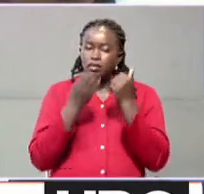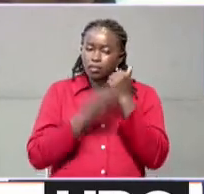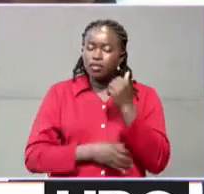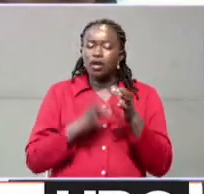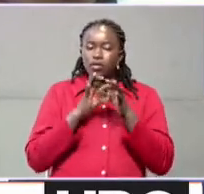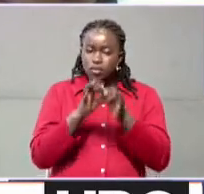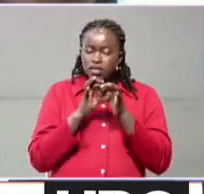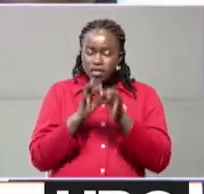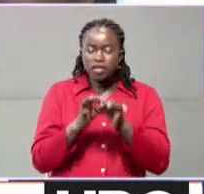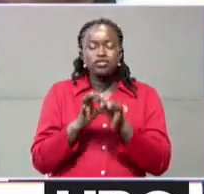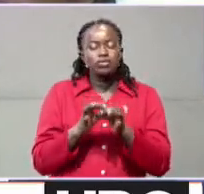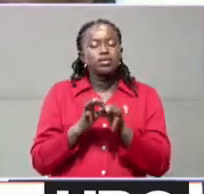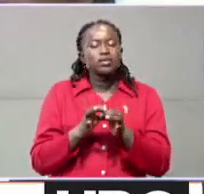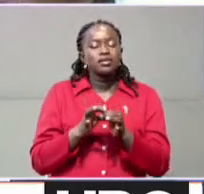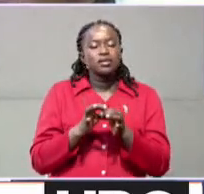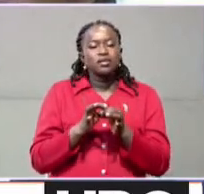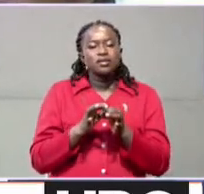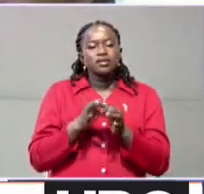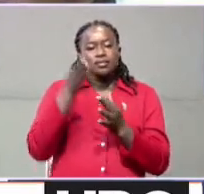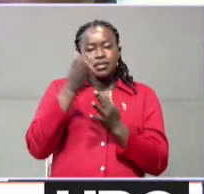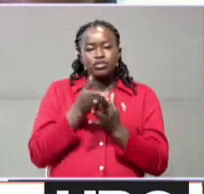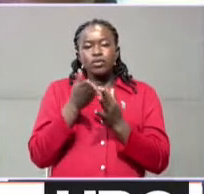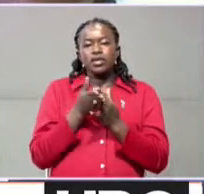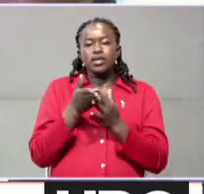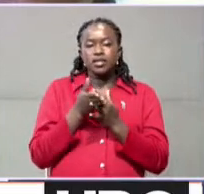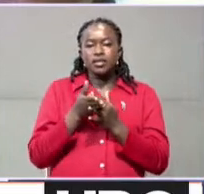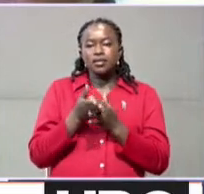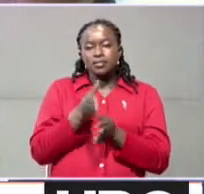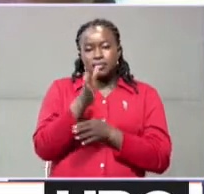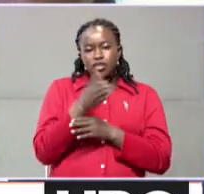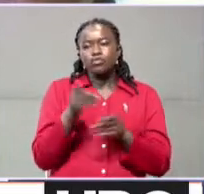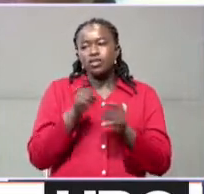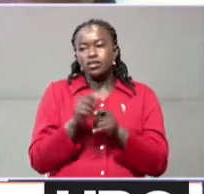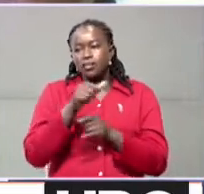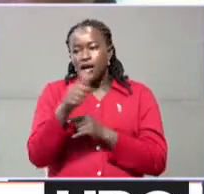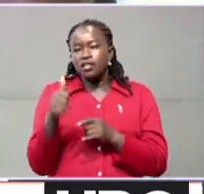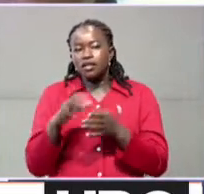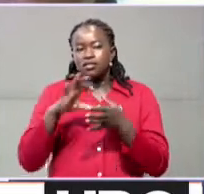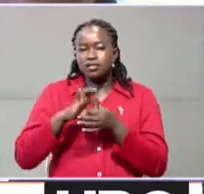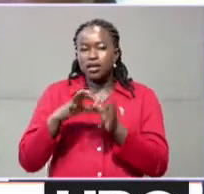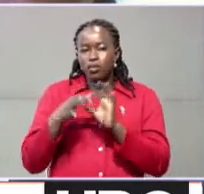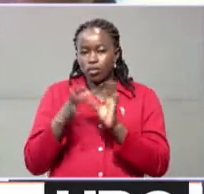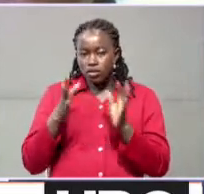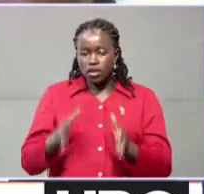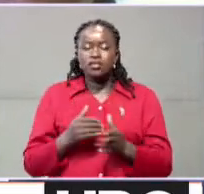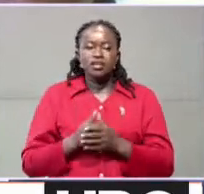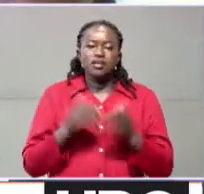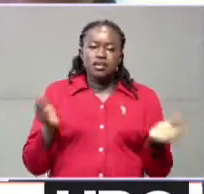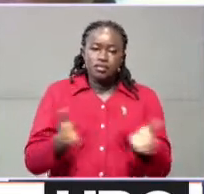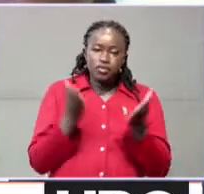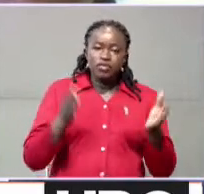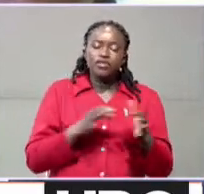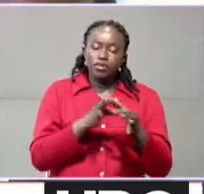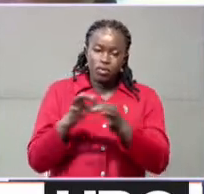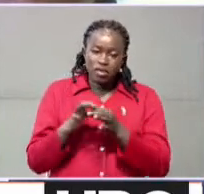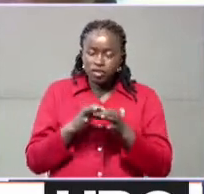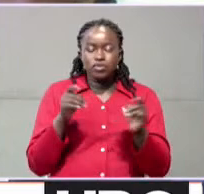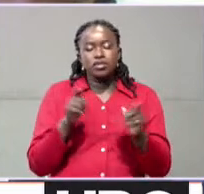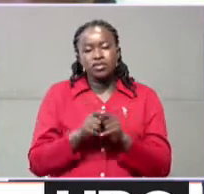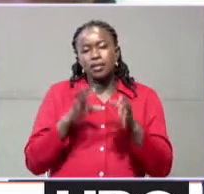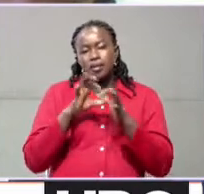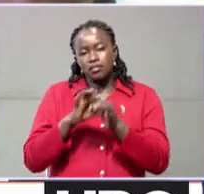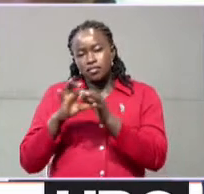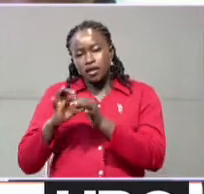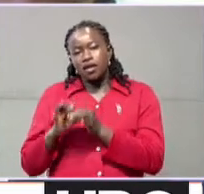between p ministries and other stakeholders improving coordination and the linkage among the